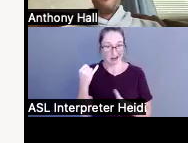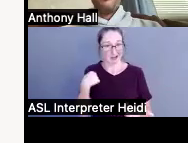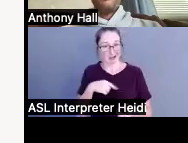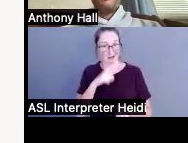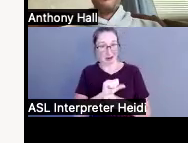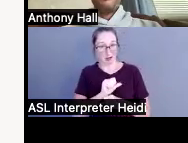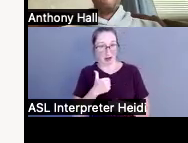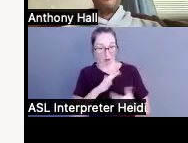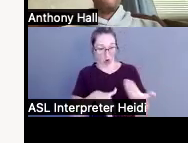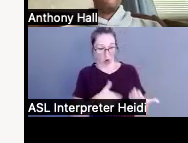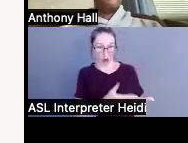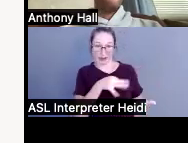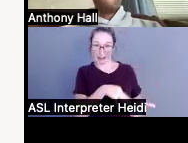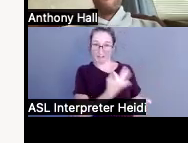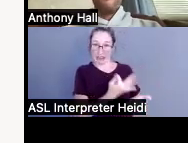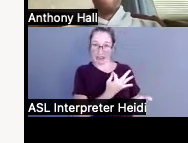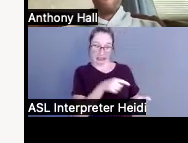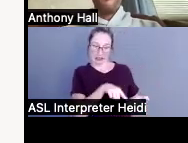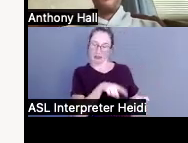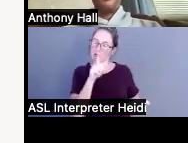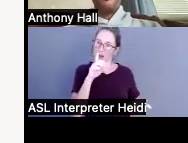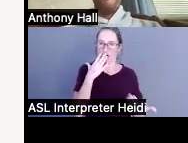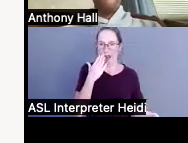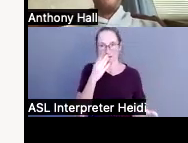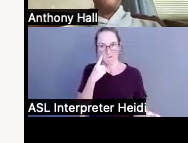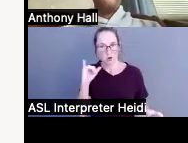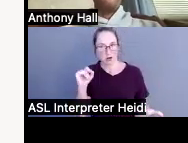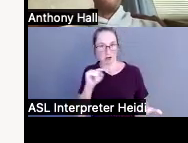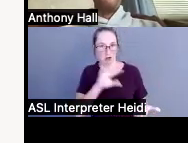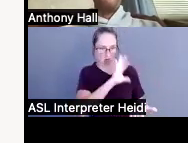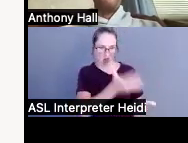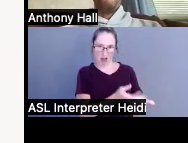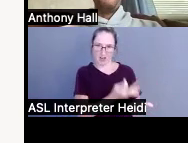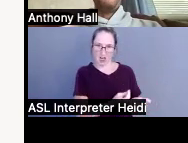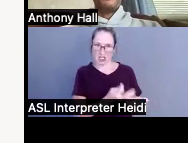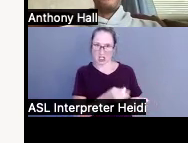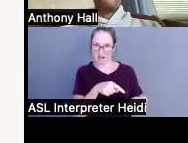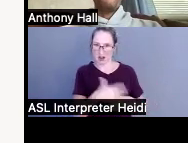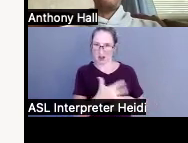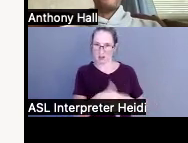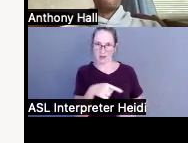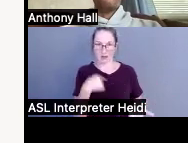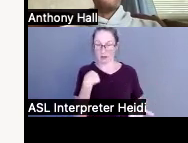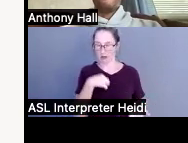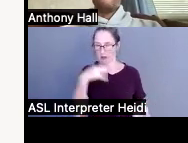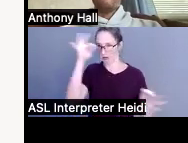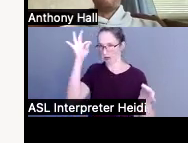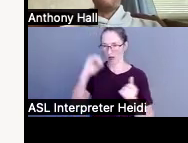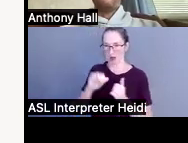this funding and grateful for it, but we had no idea how we